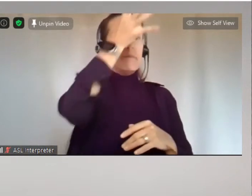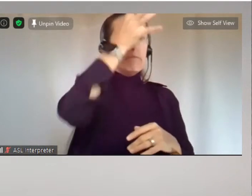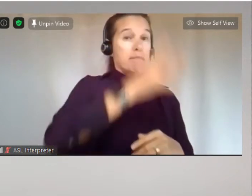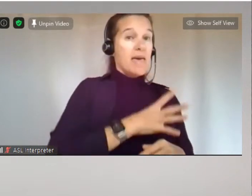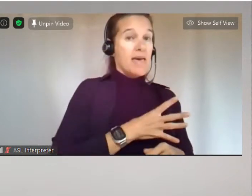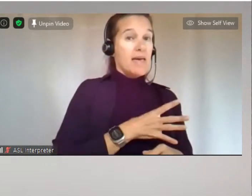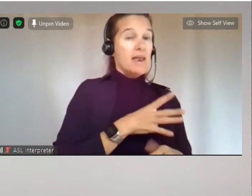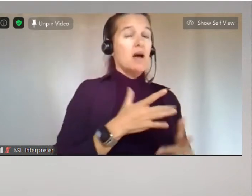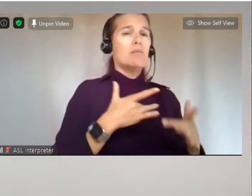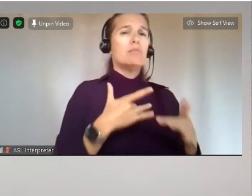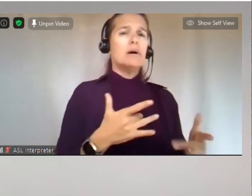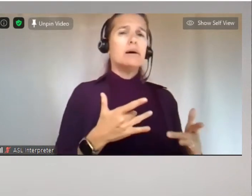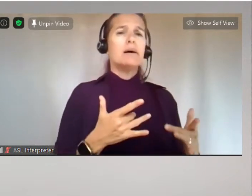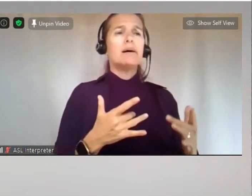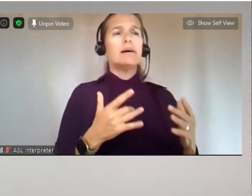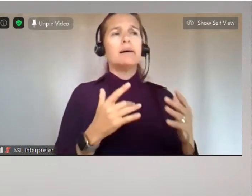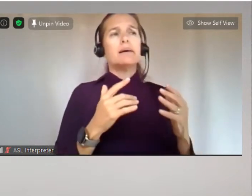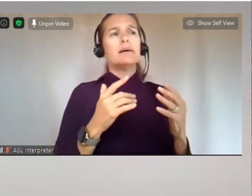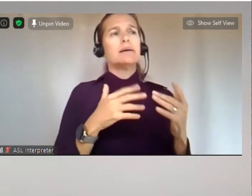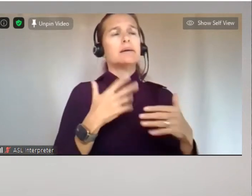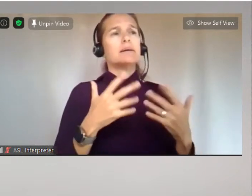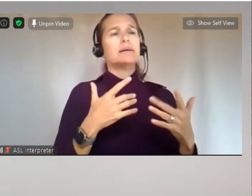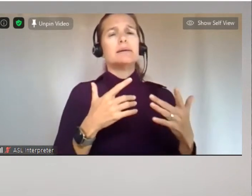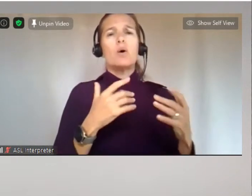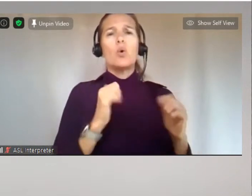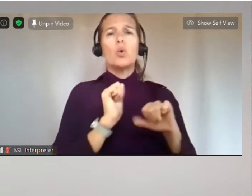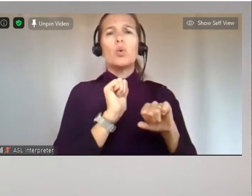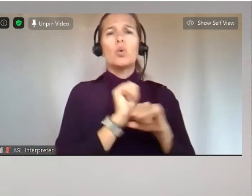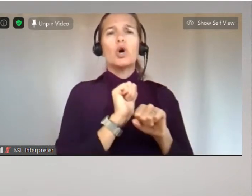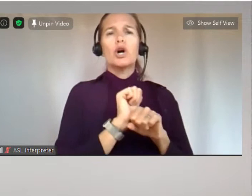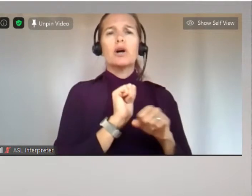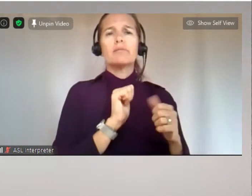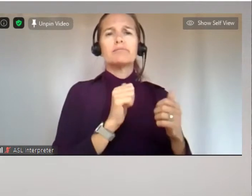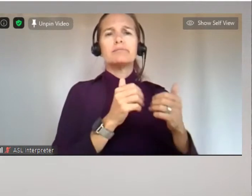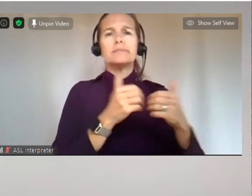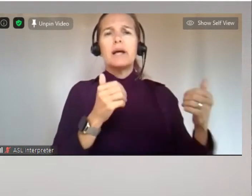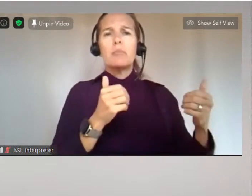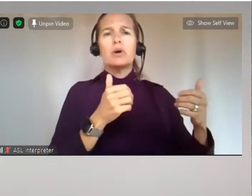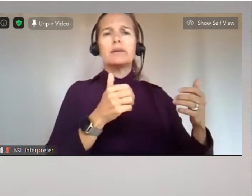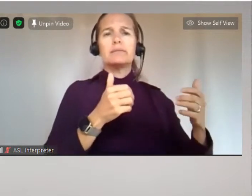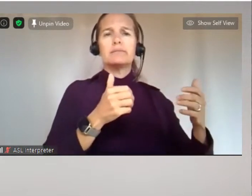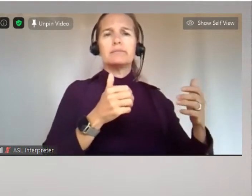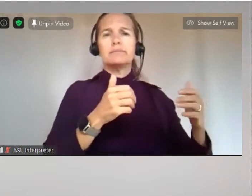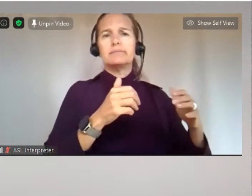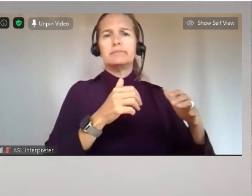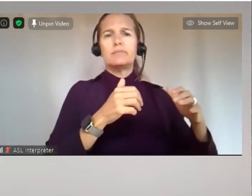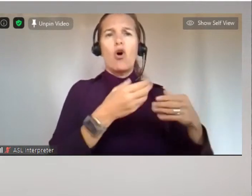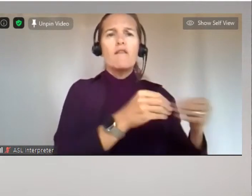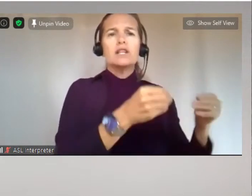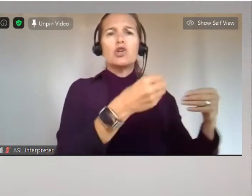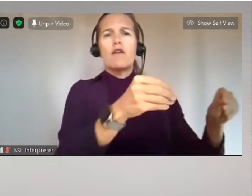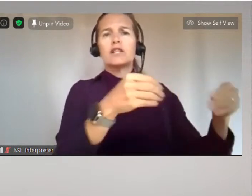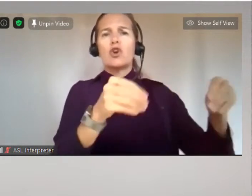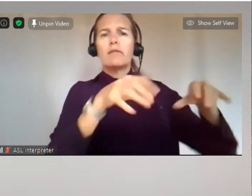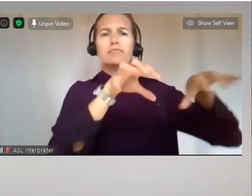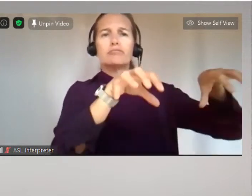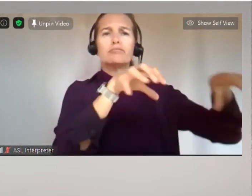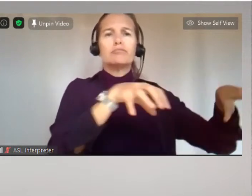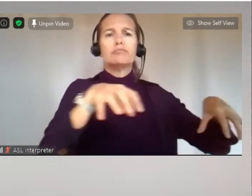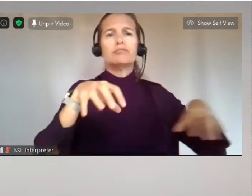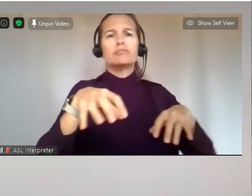are perhaps more in separate work and other kinds of areas,